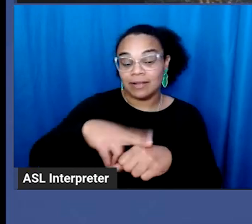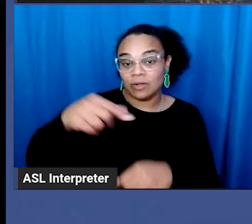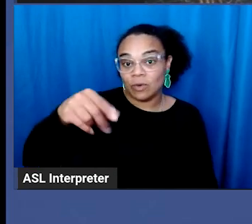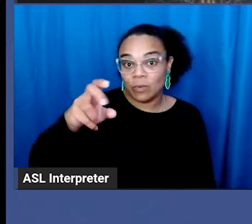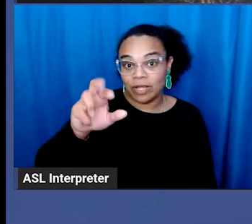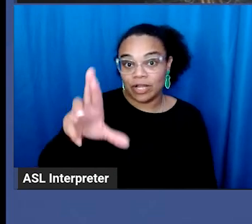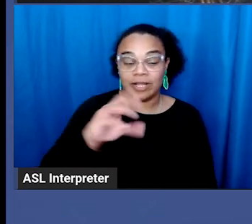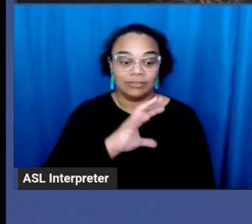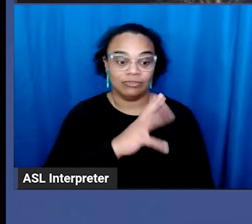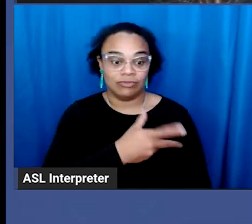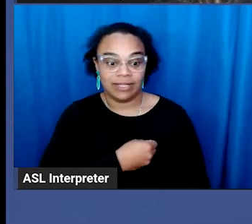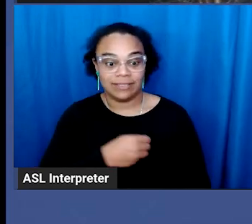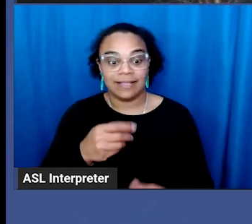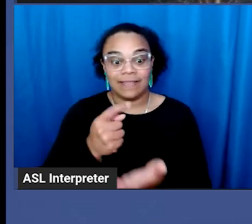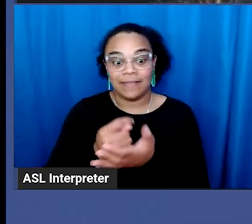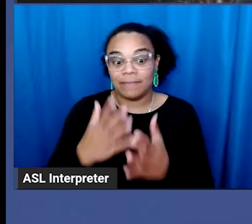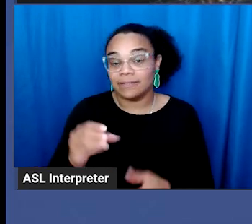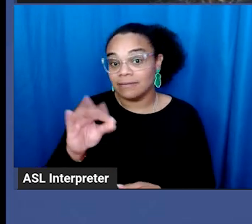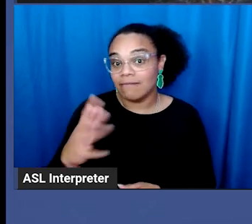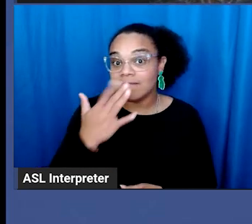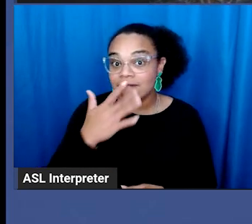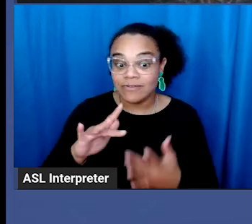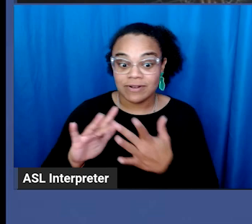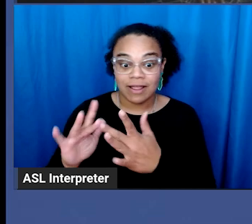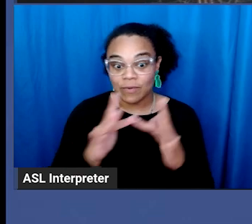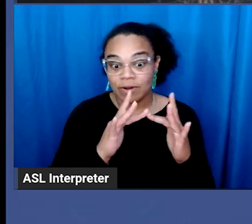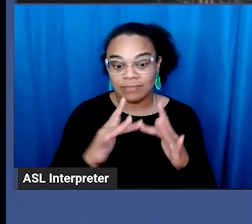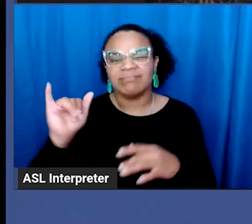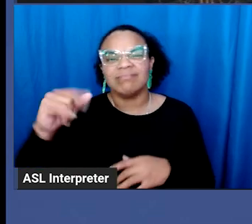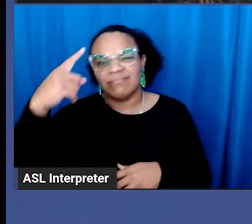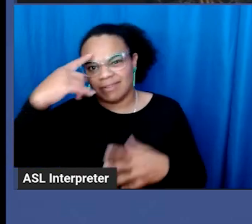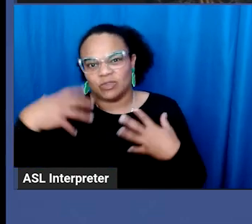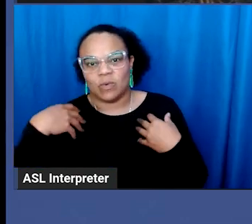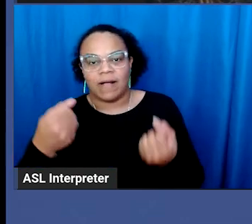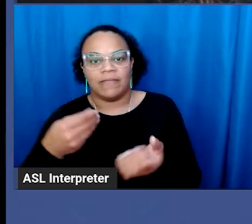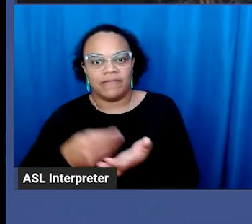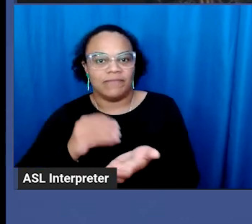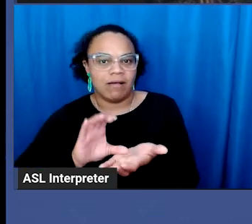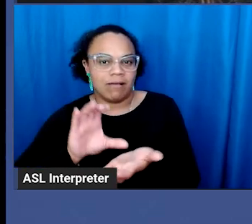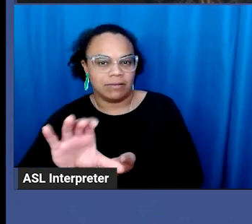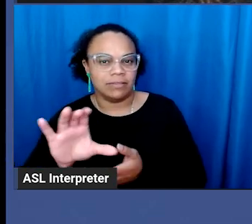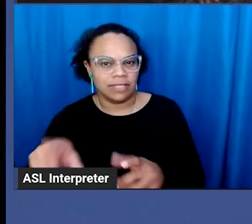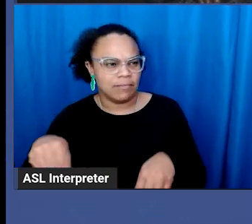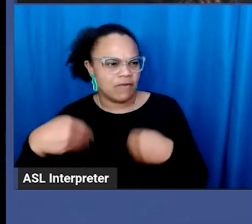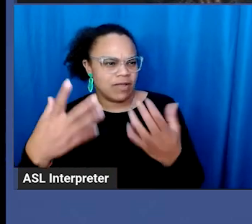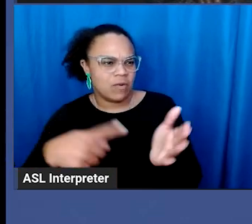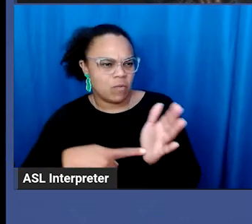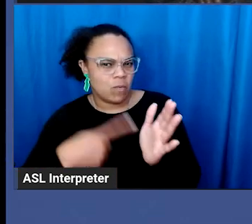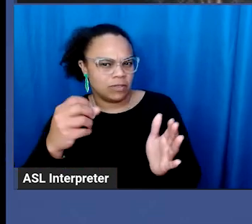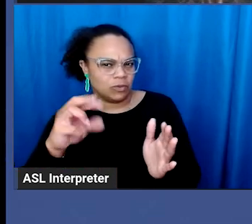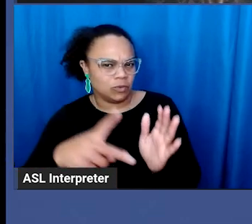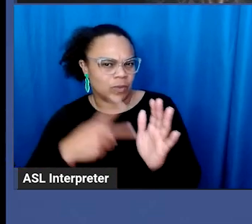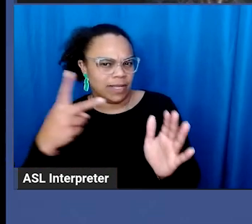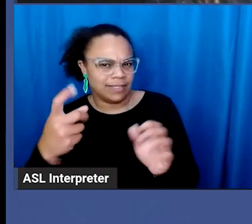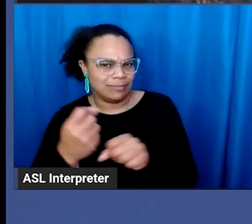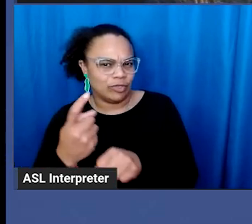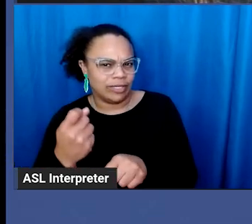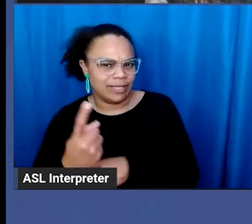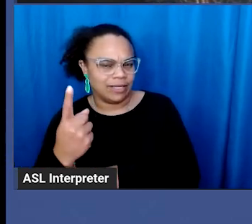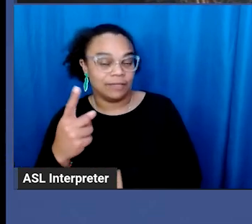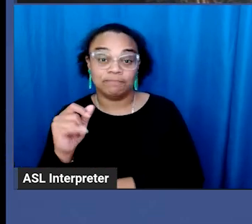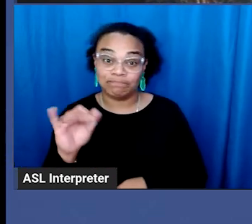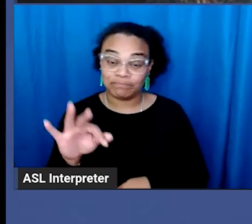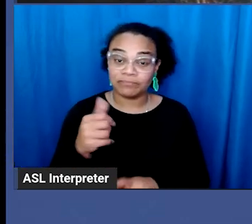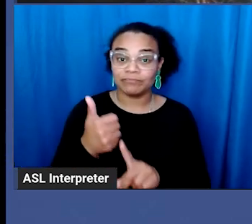Trans Therapists of Color Network. It's a mental health fund that they do, I think, once or twice a year, where